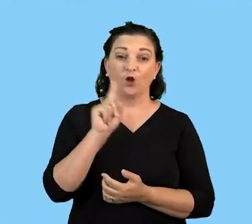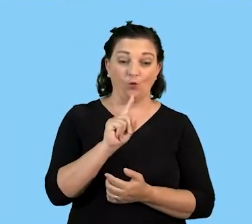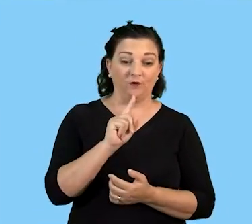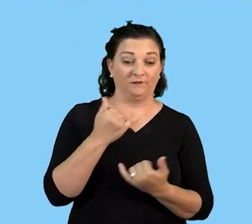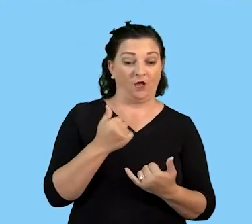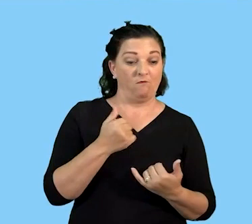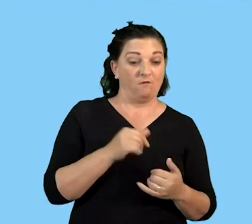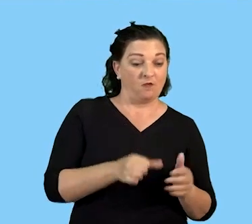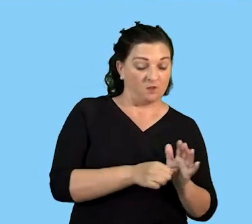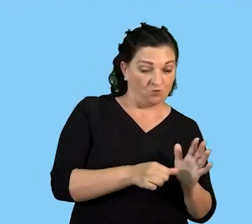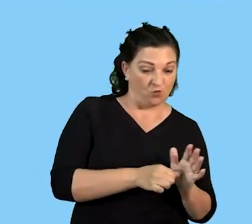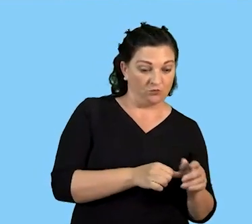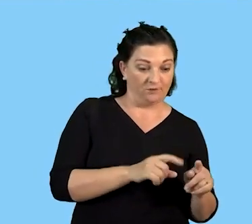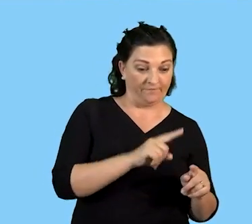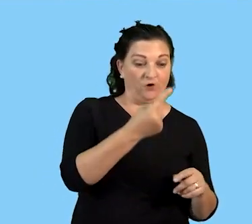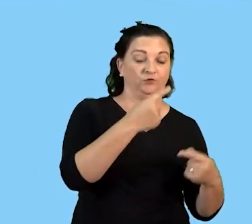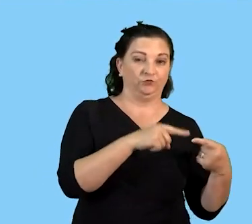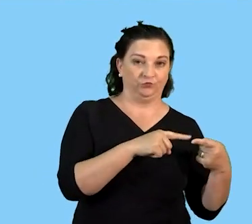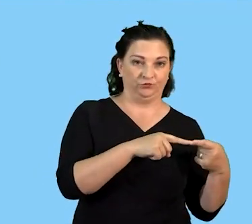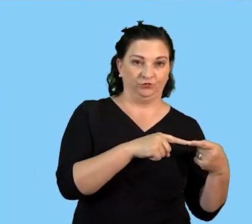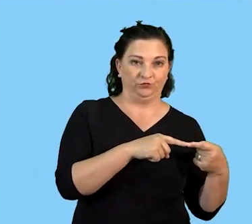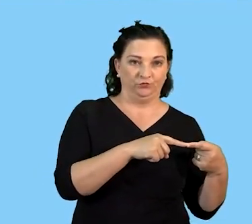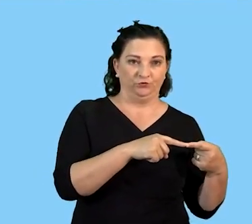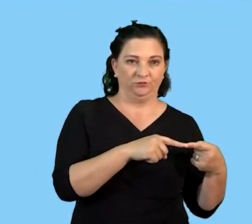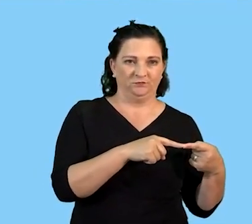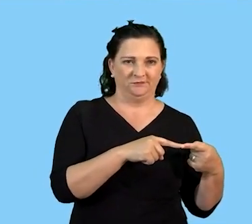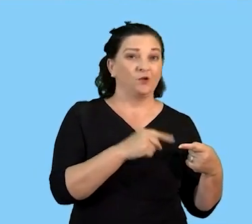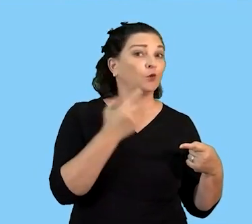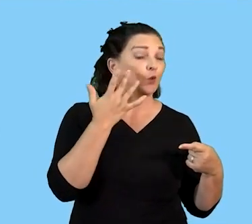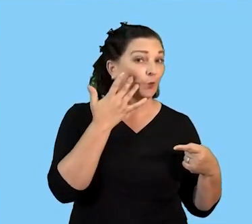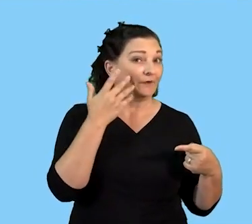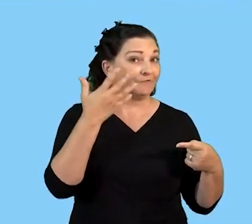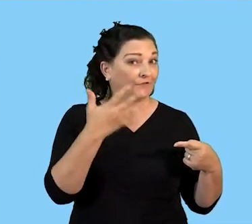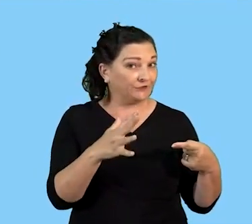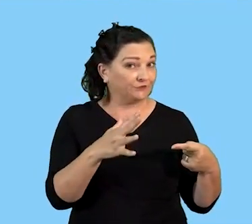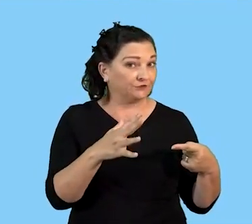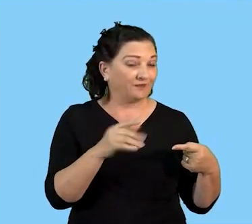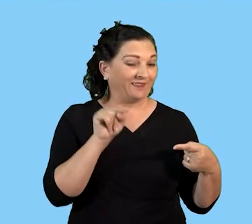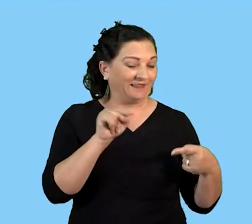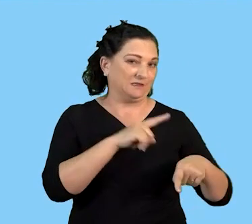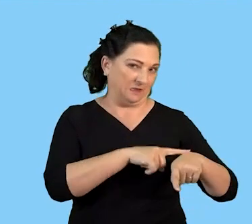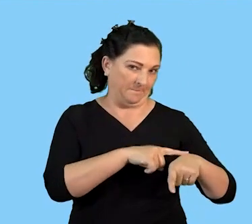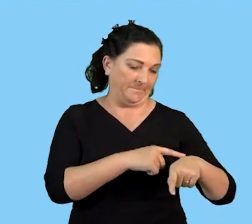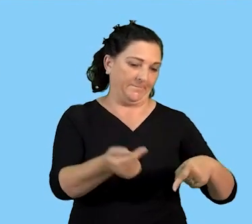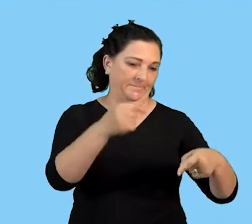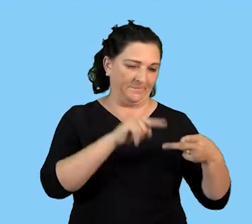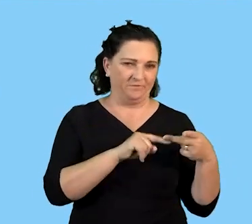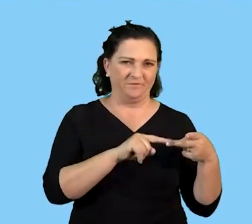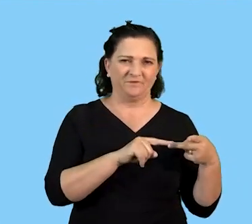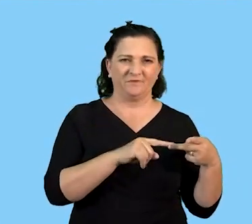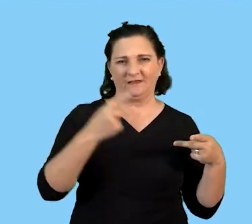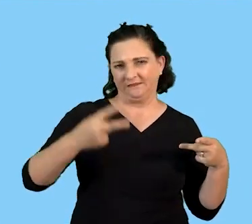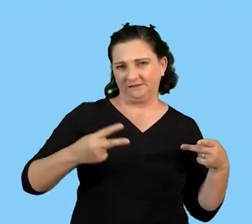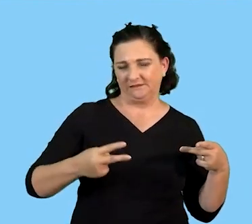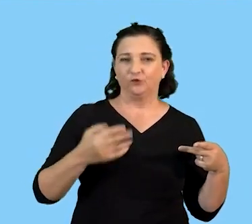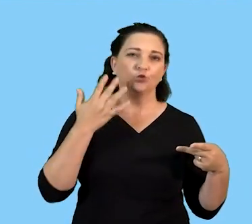of sequence, that this is the first task and this first task should be completed during this time, and the second task should be